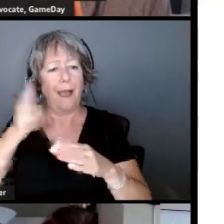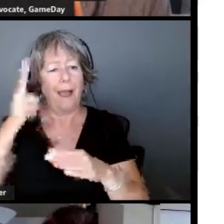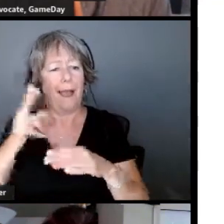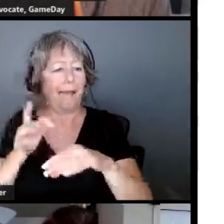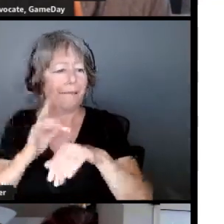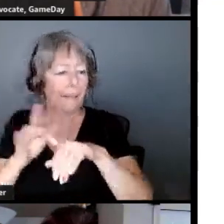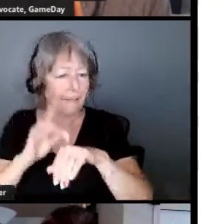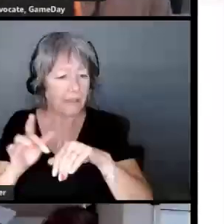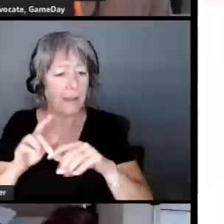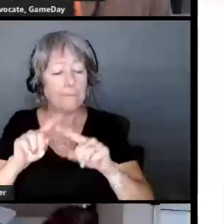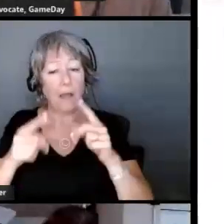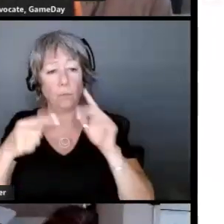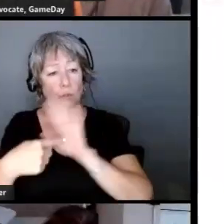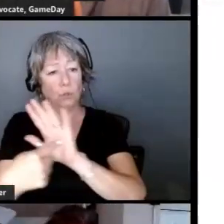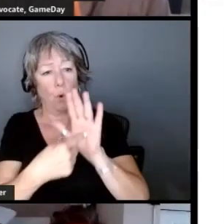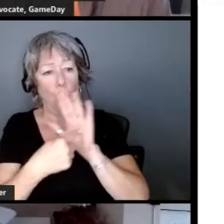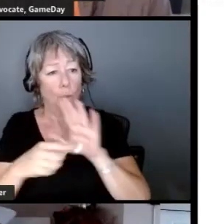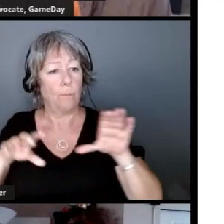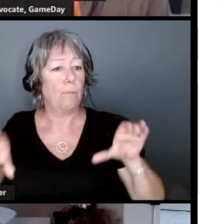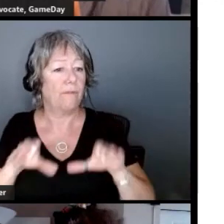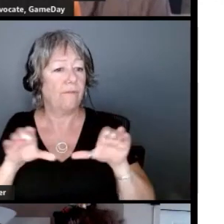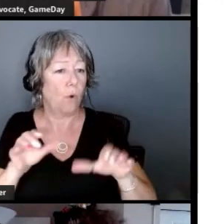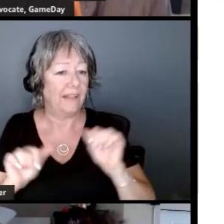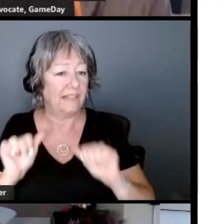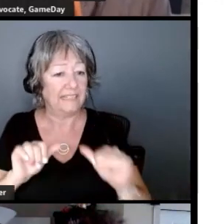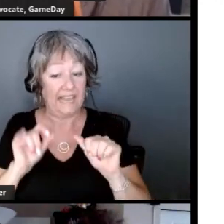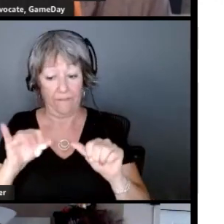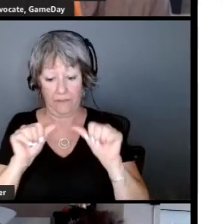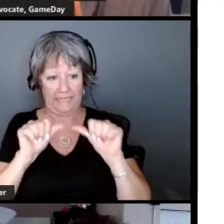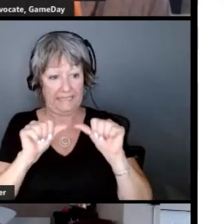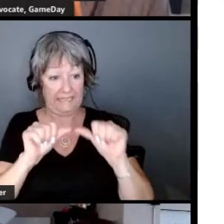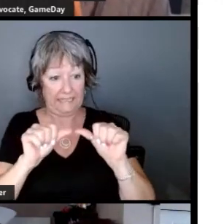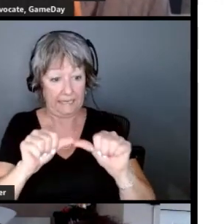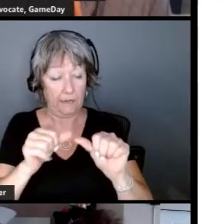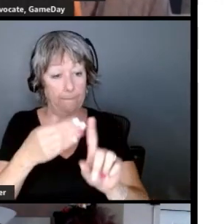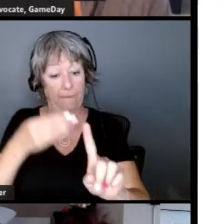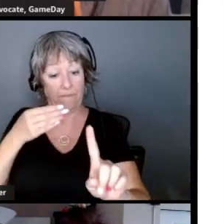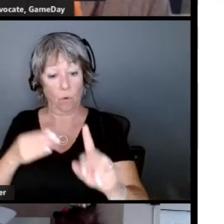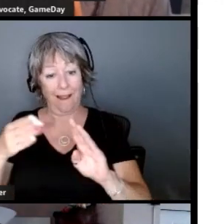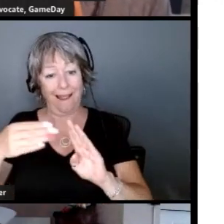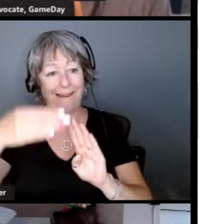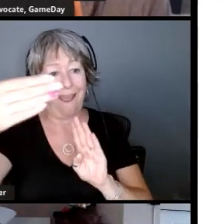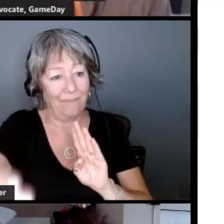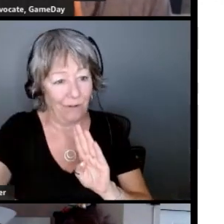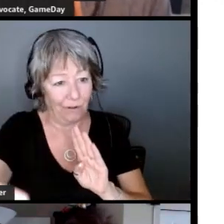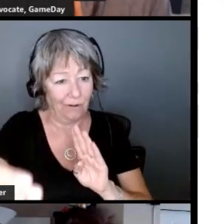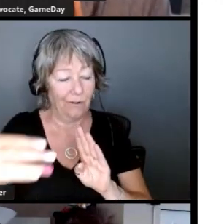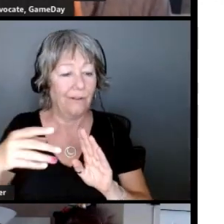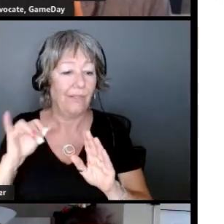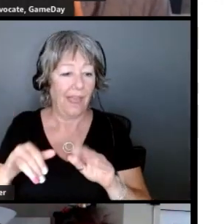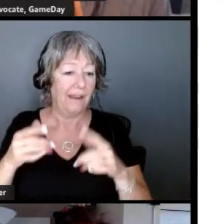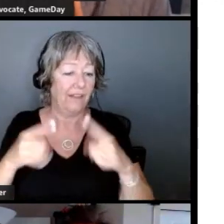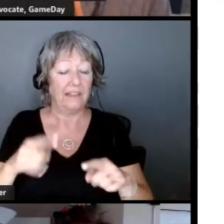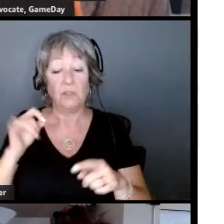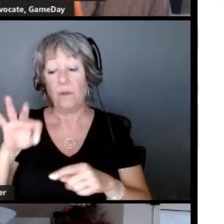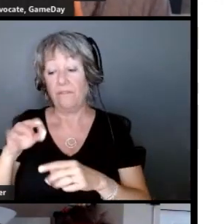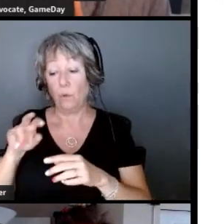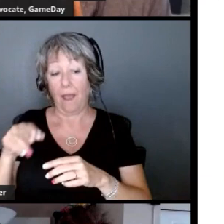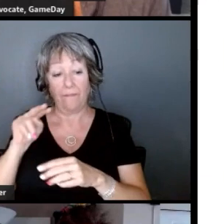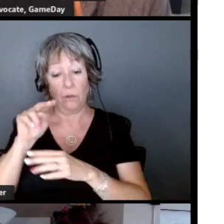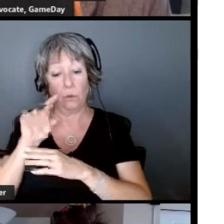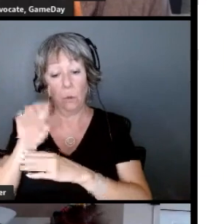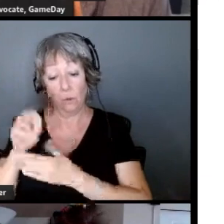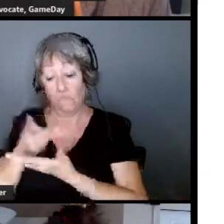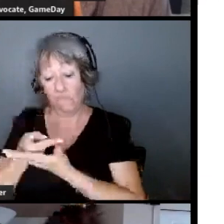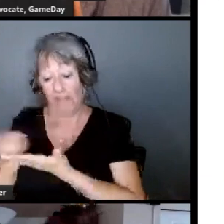that your performance remains consistent before and after the event, right? Let's say a node failure happens, you had a certain